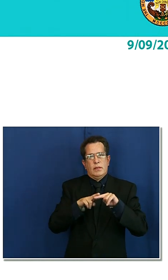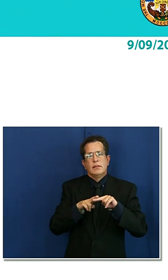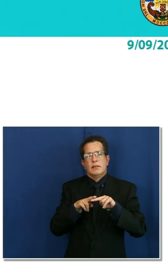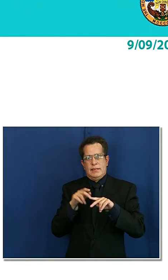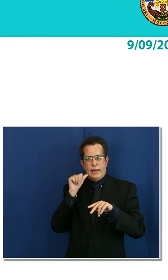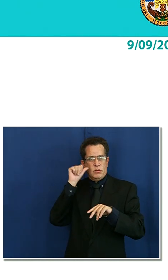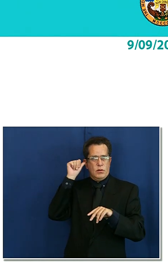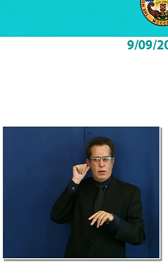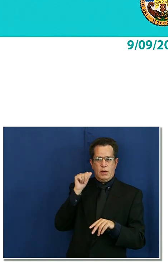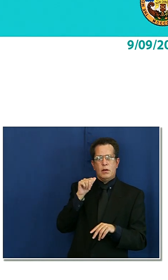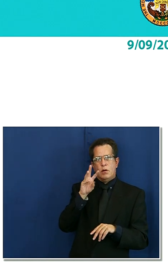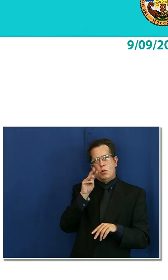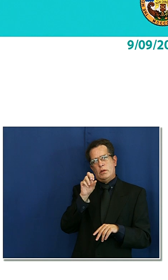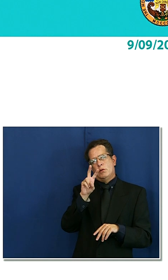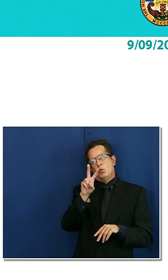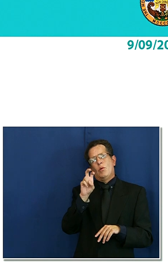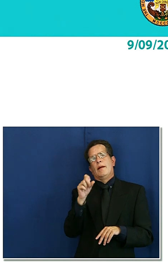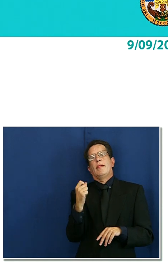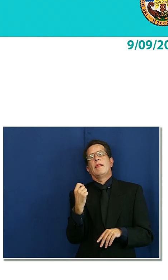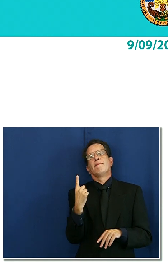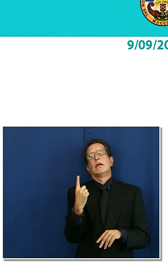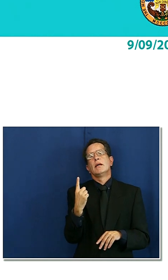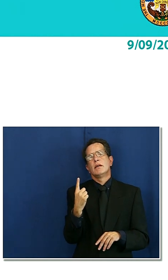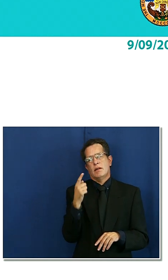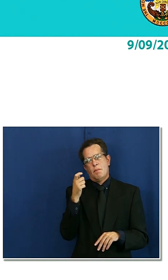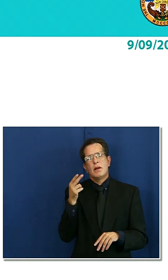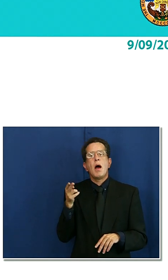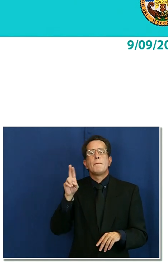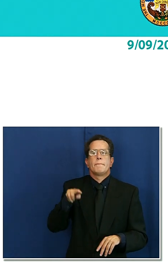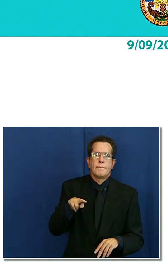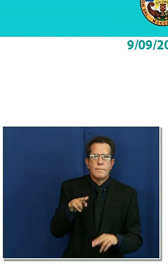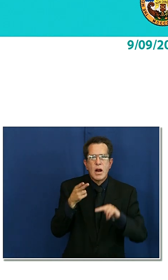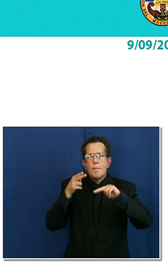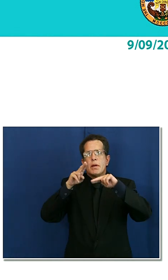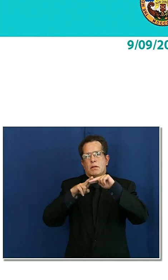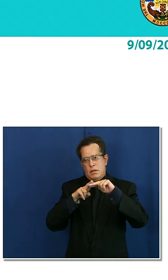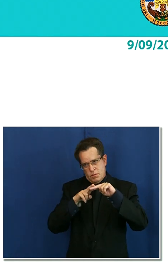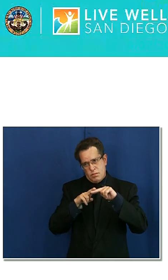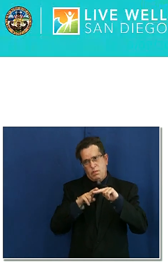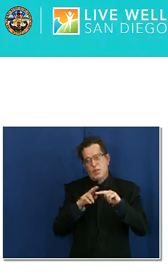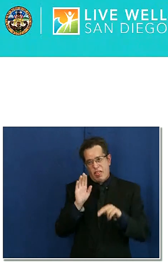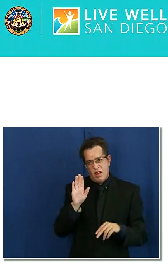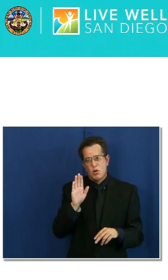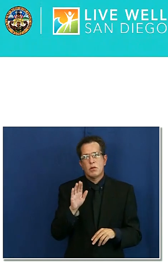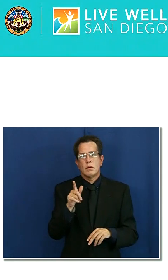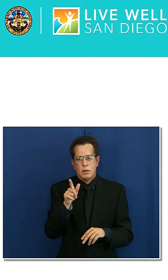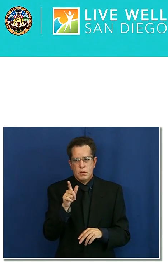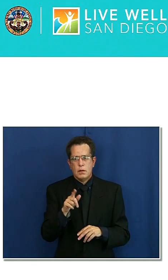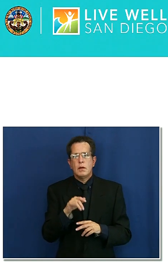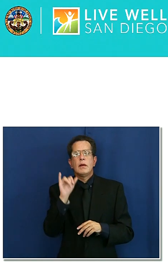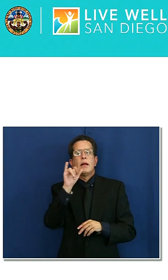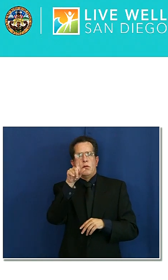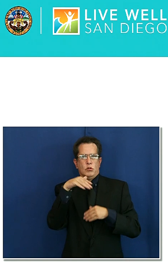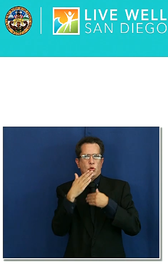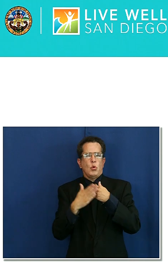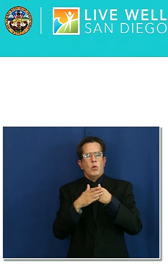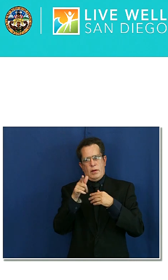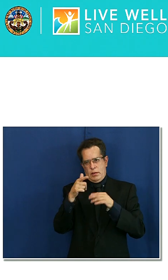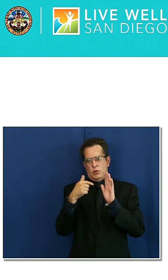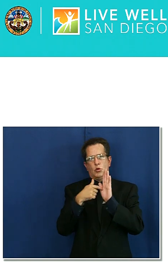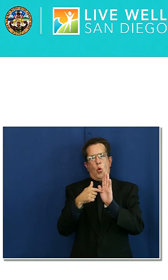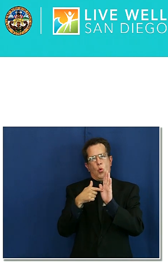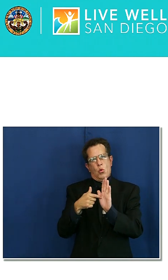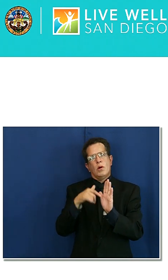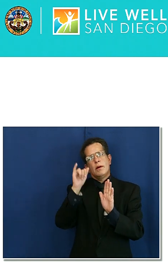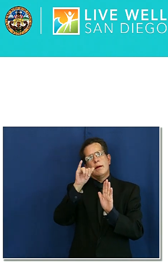yesterday's report of 211 cases. This shows, the next slide, shows the epi curve